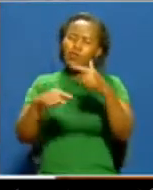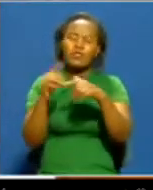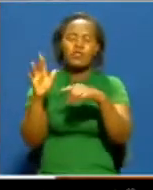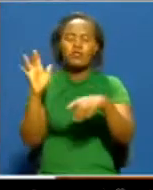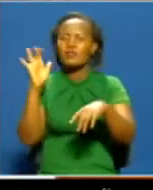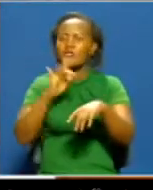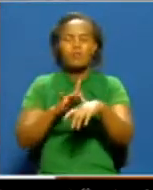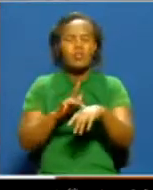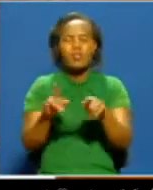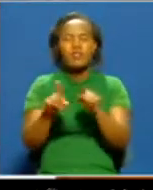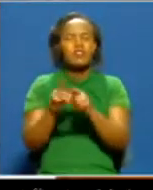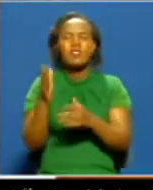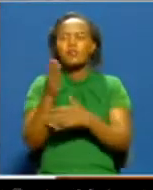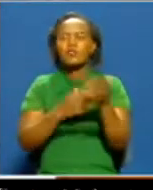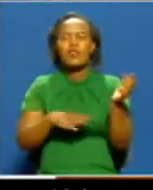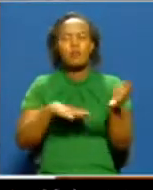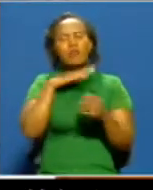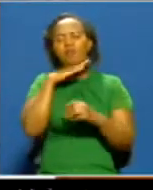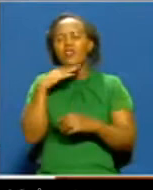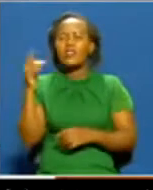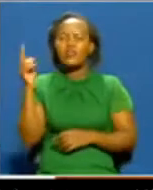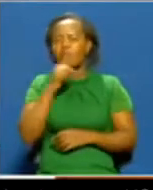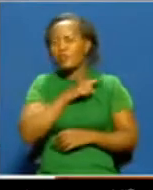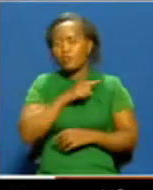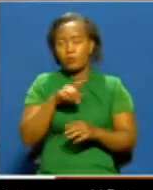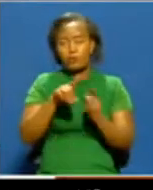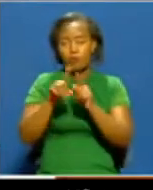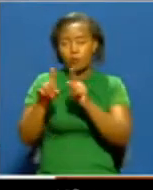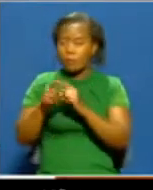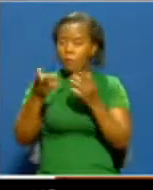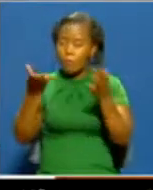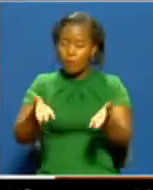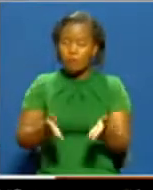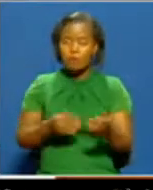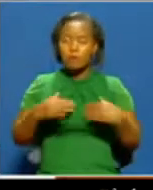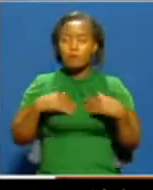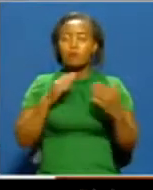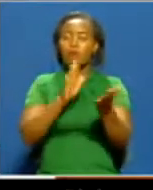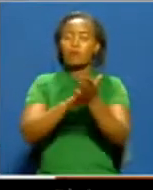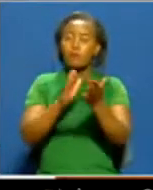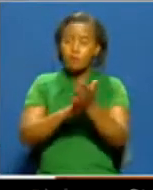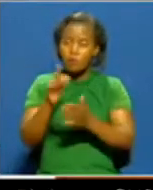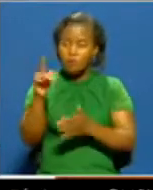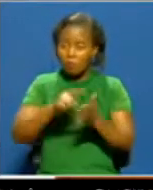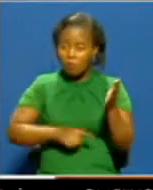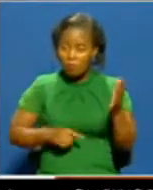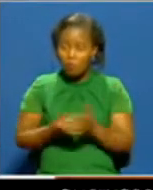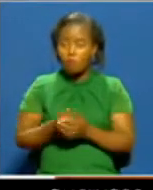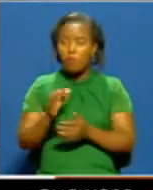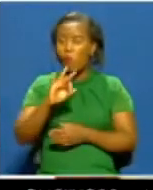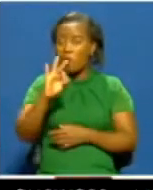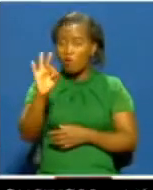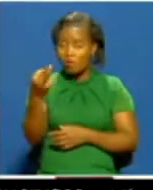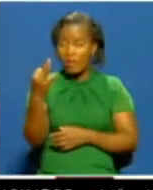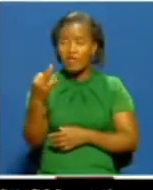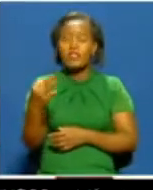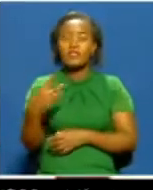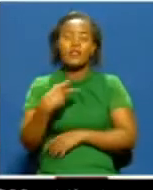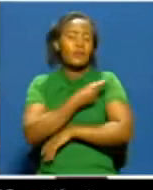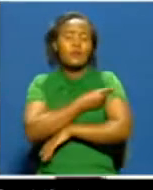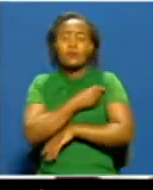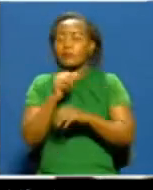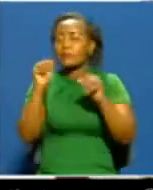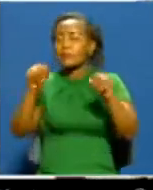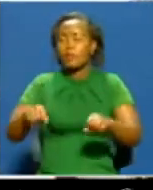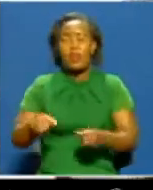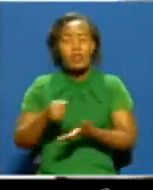died from it. And they are now, you know, proposals that a third dose of the AstraZeneca vaccine could help. Well, it hasn't.